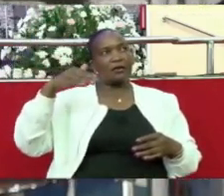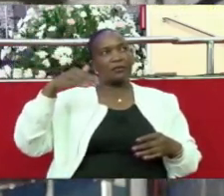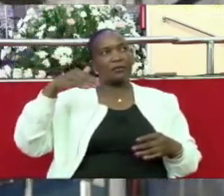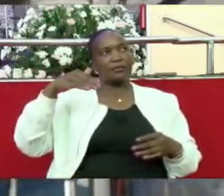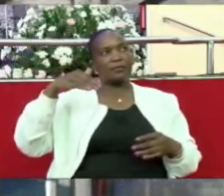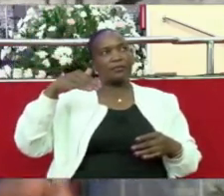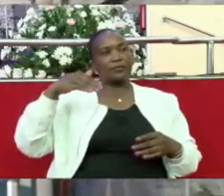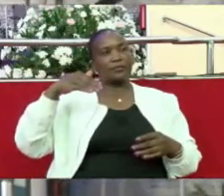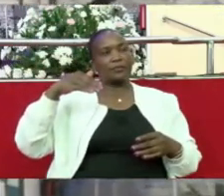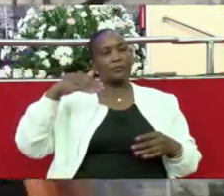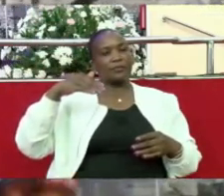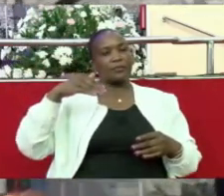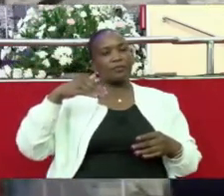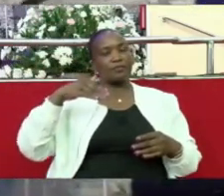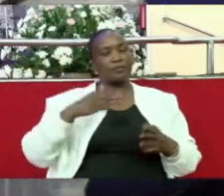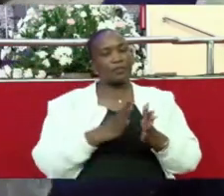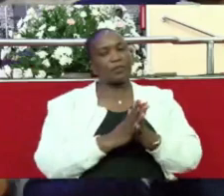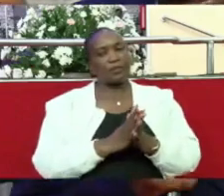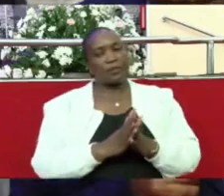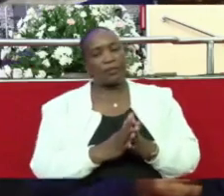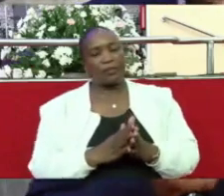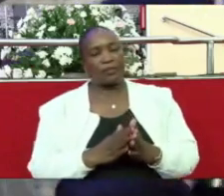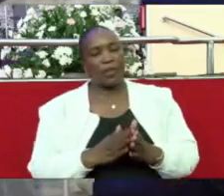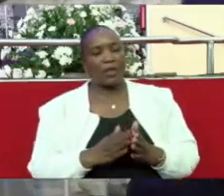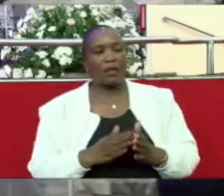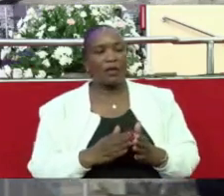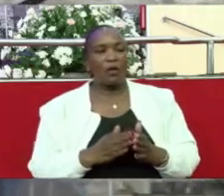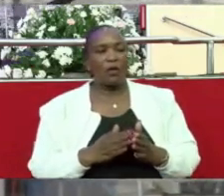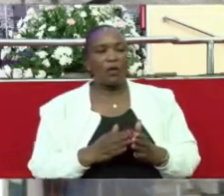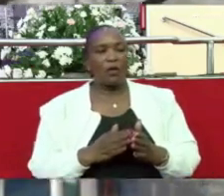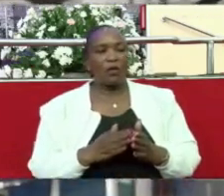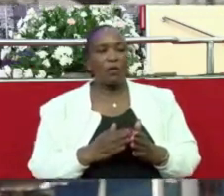finances. Mountain of luck. Mountain of want.